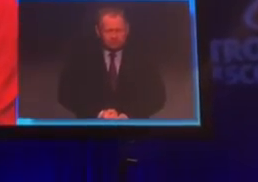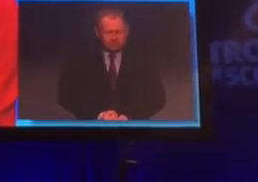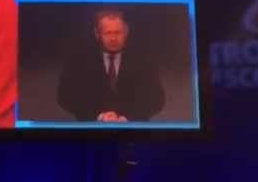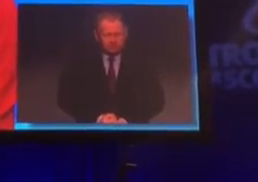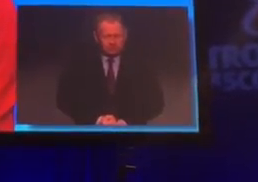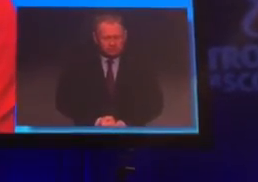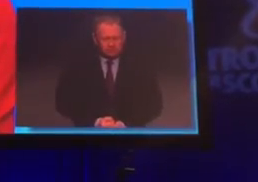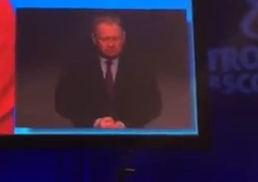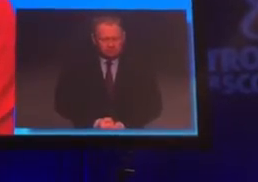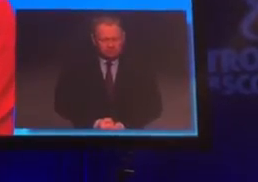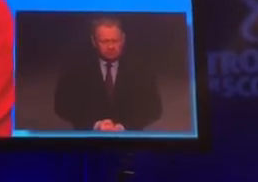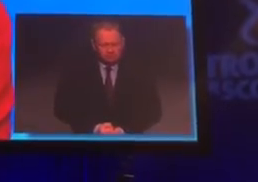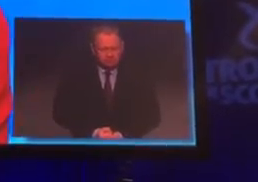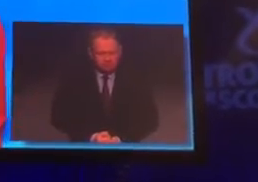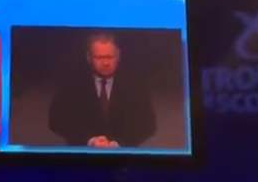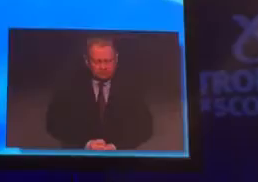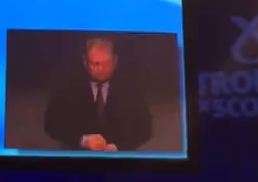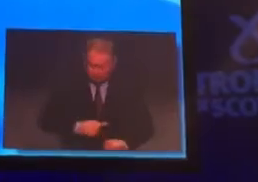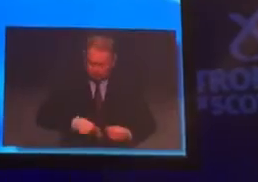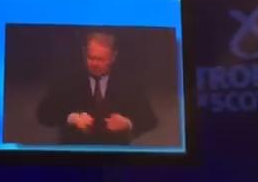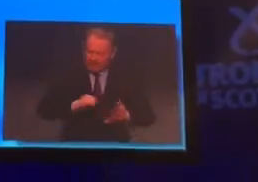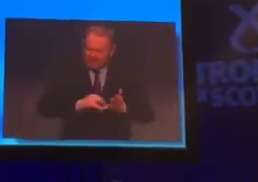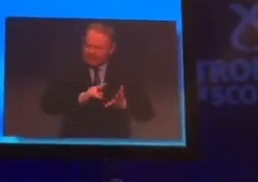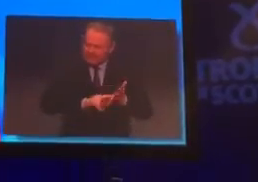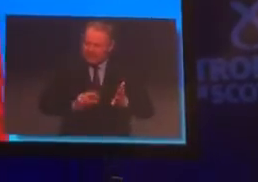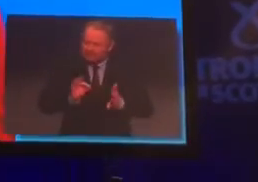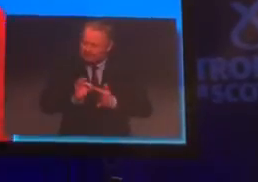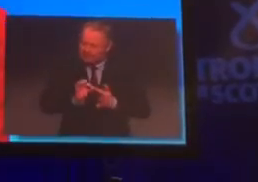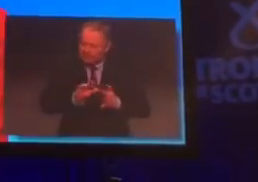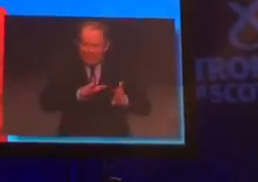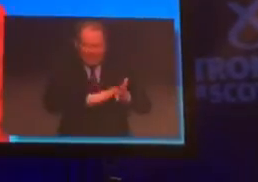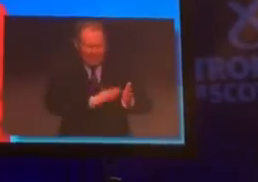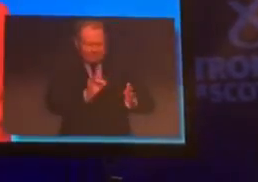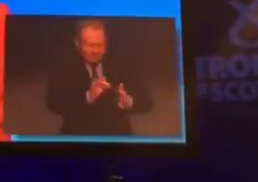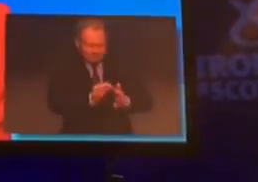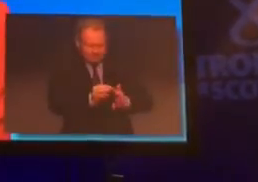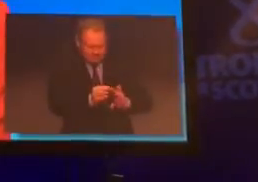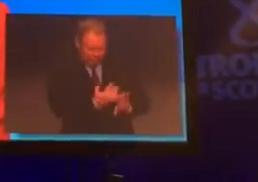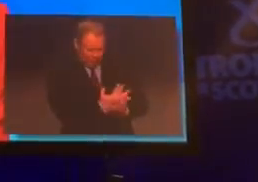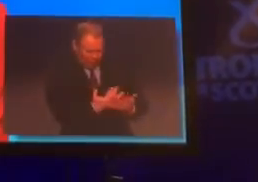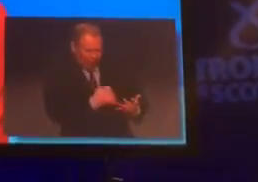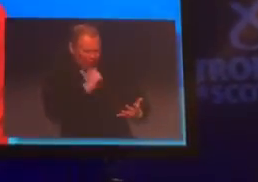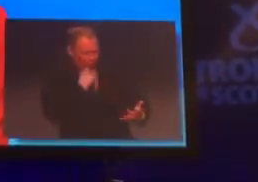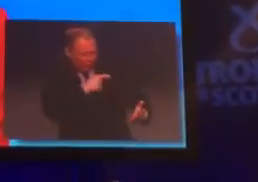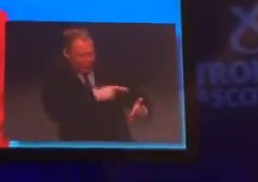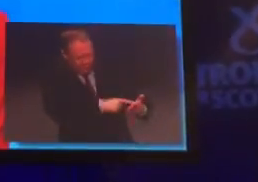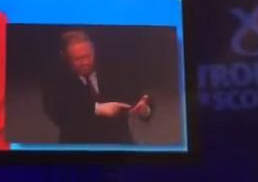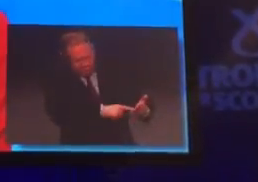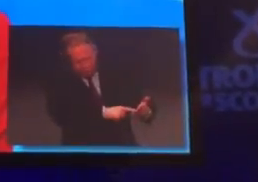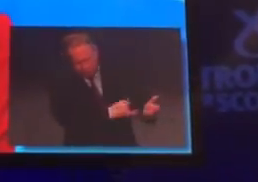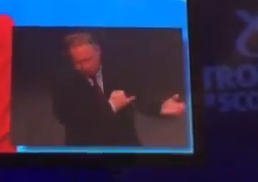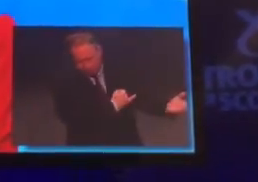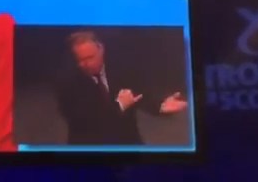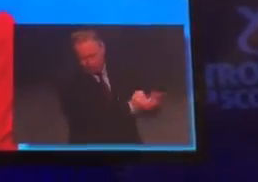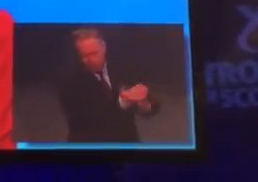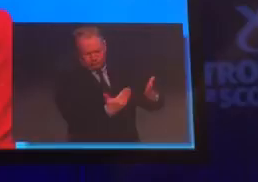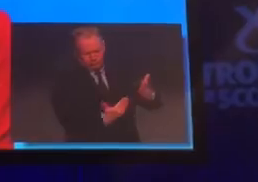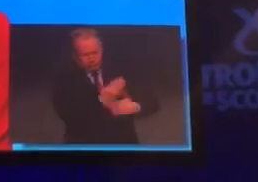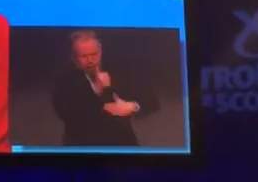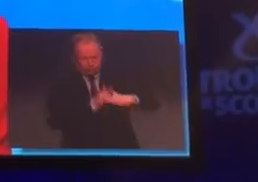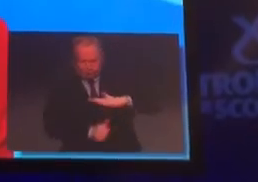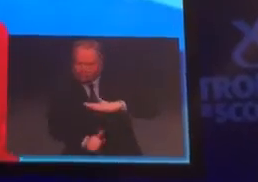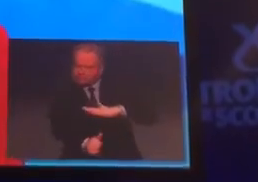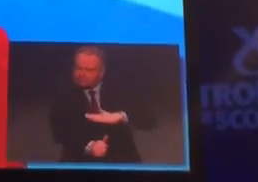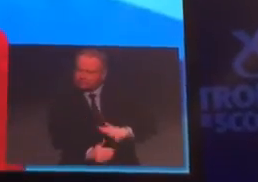that is why SNP MPs, each and every one, will vote against the renewal of